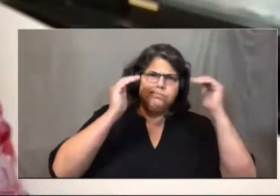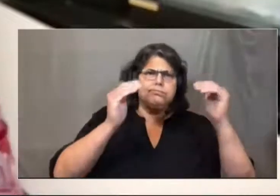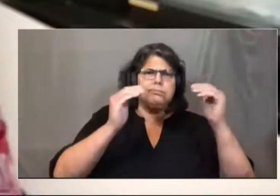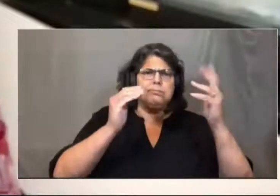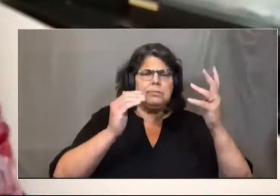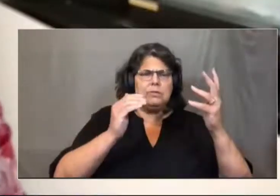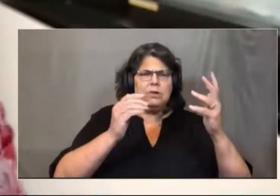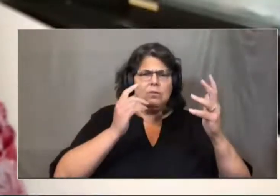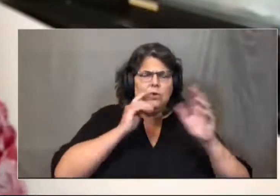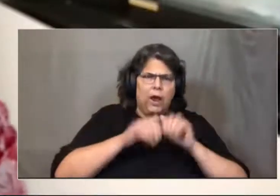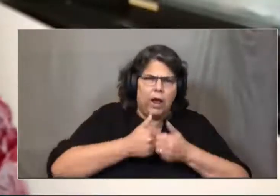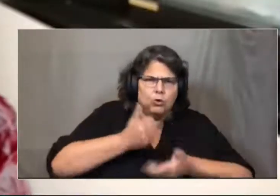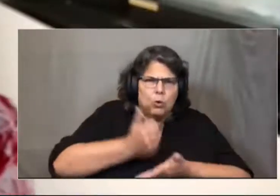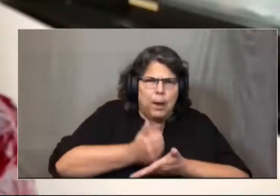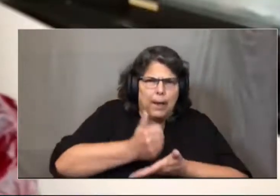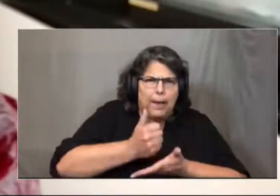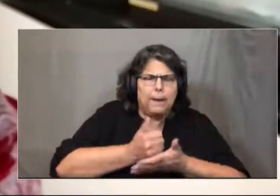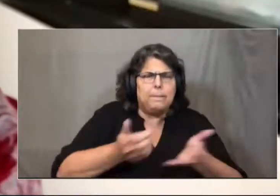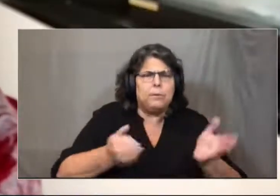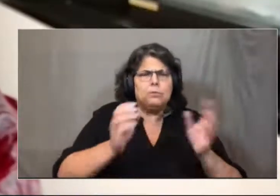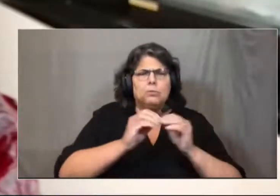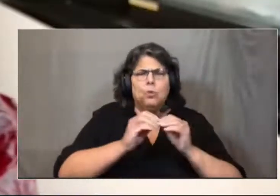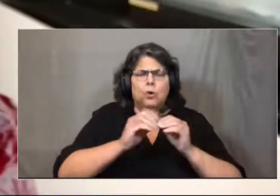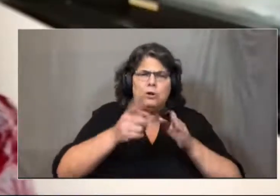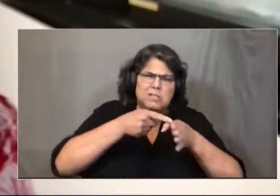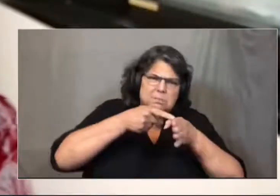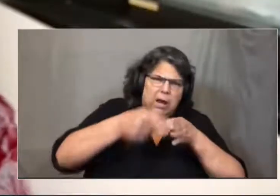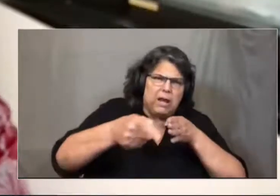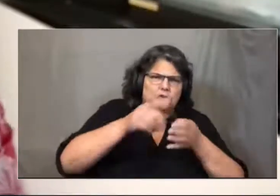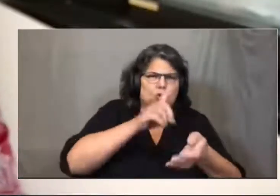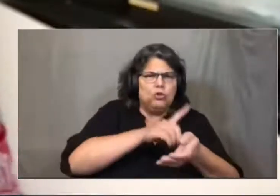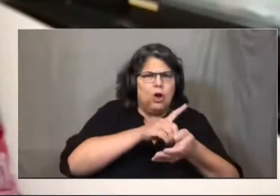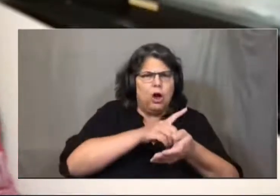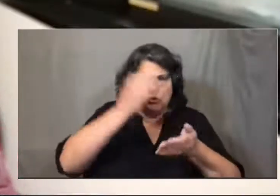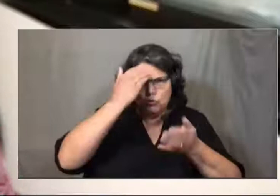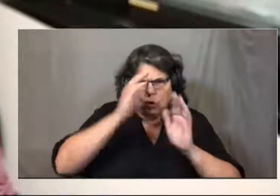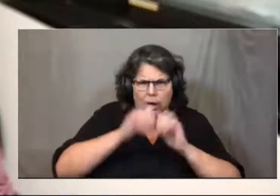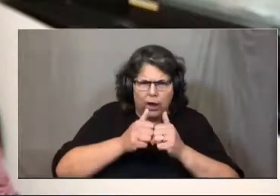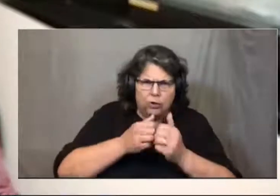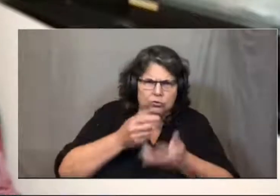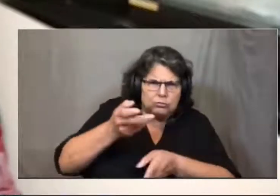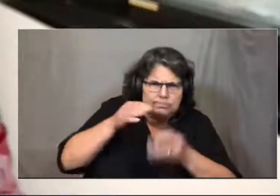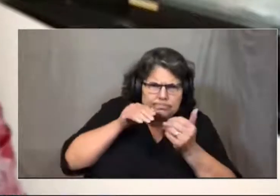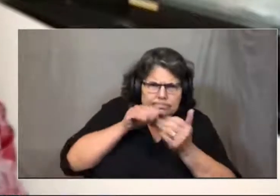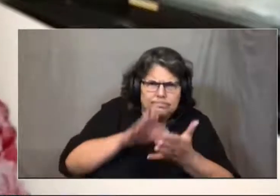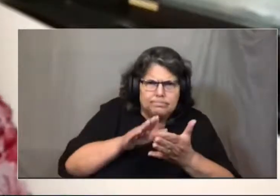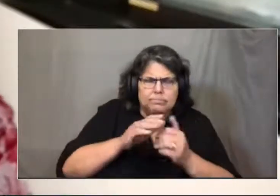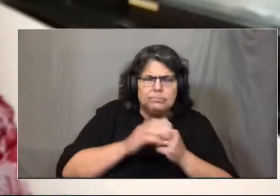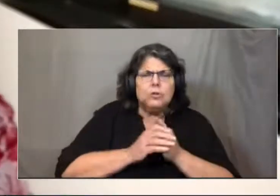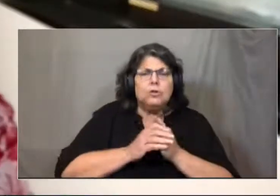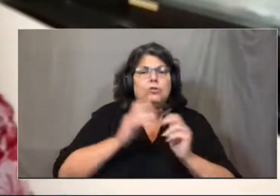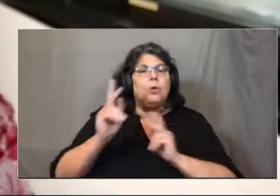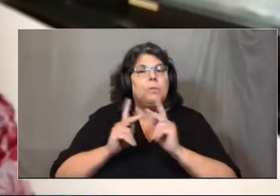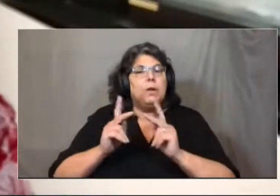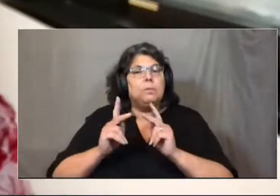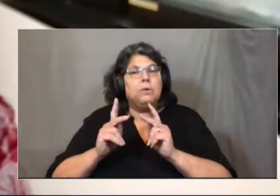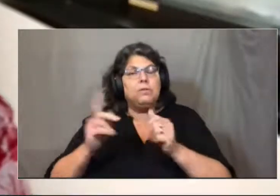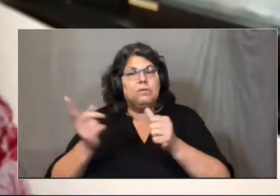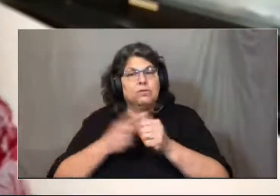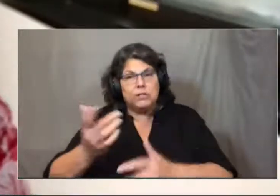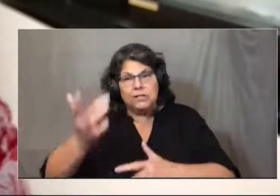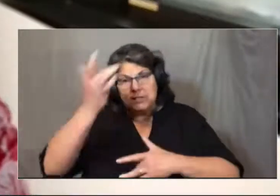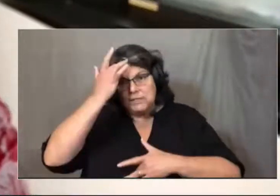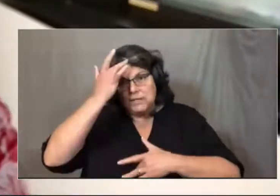and interventionists who are very skilled. In the cases that occurred out of county that were reported